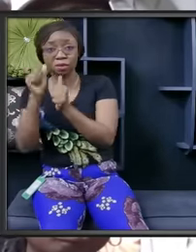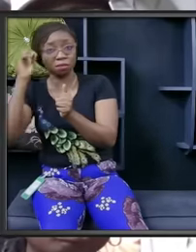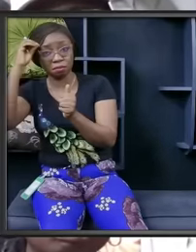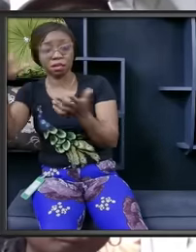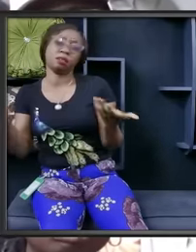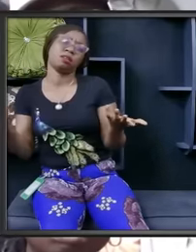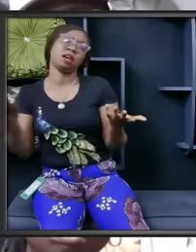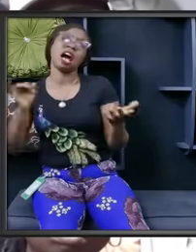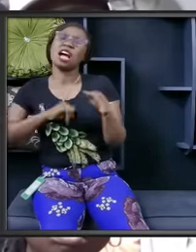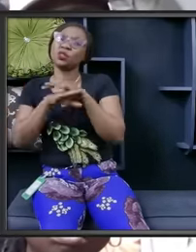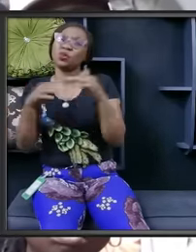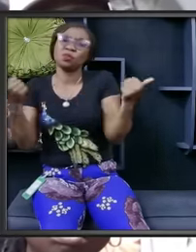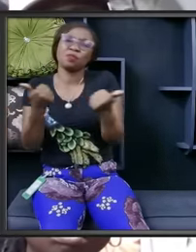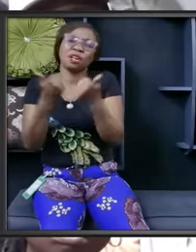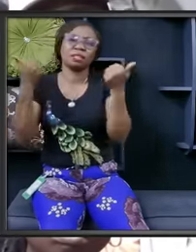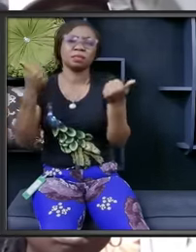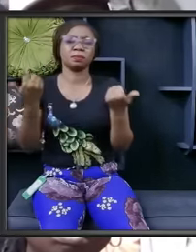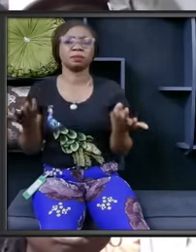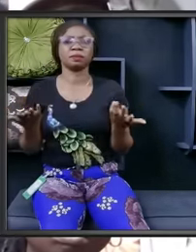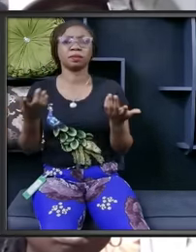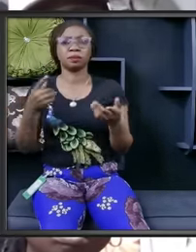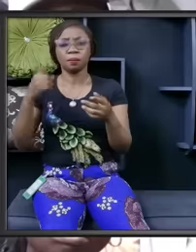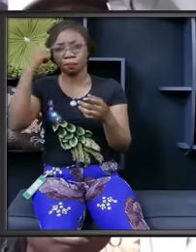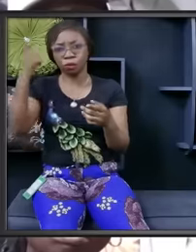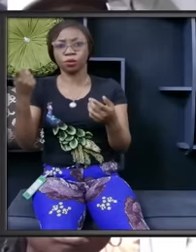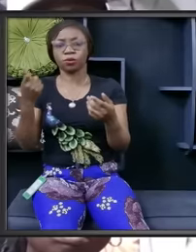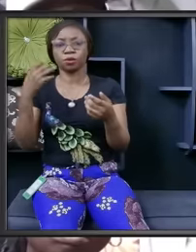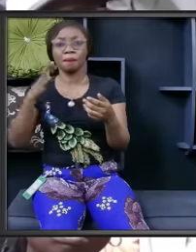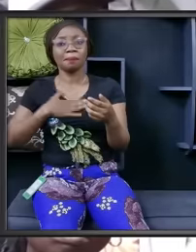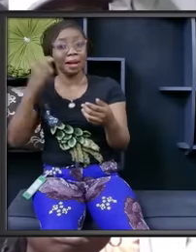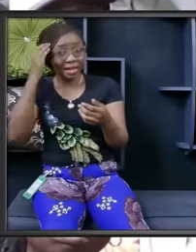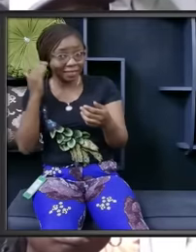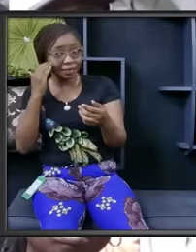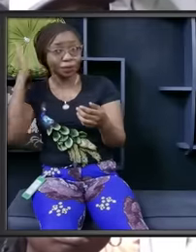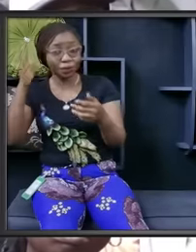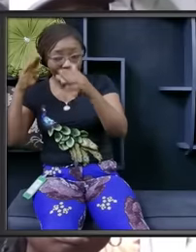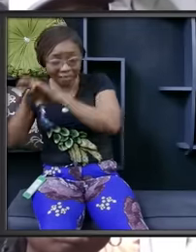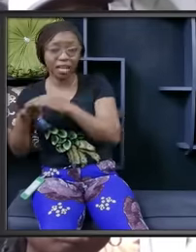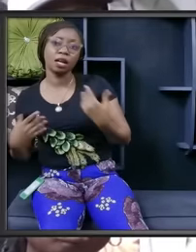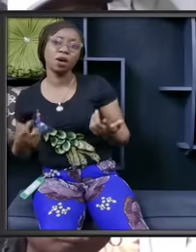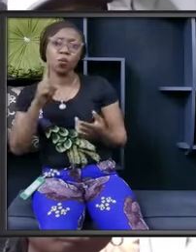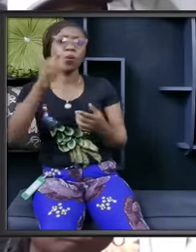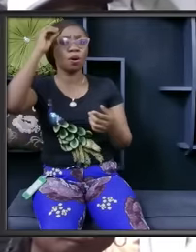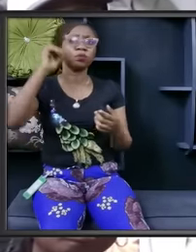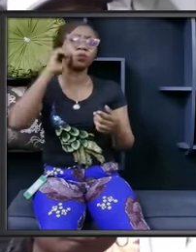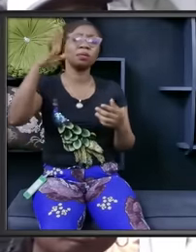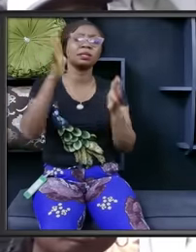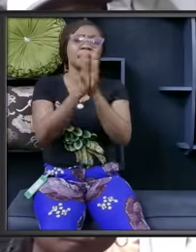them for that one? No, because my head go enter. He get about 1,000 of them. One woman asked me one day, if you go